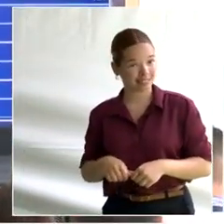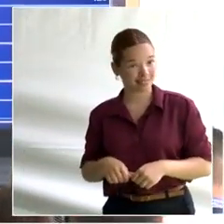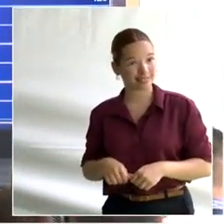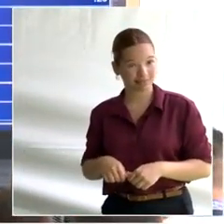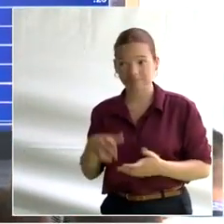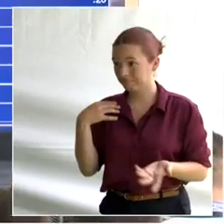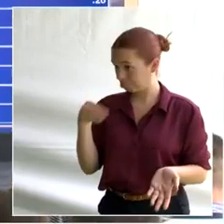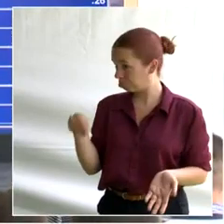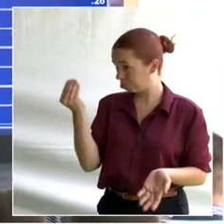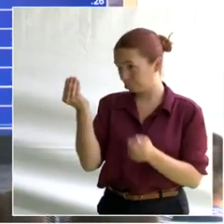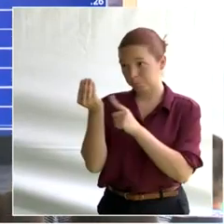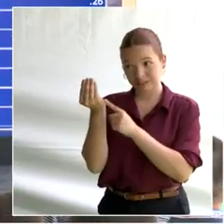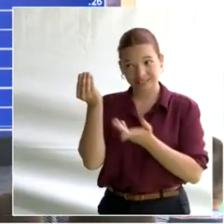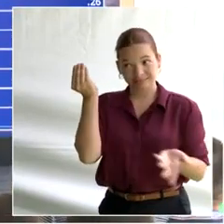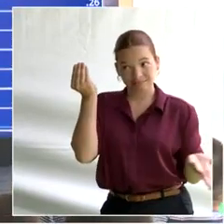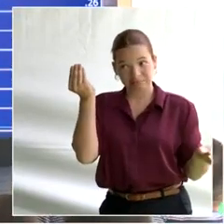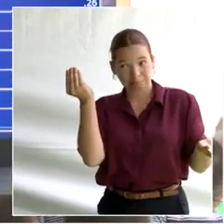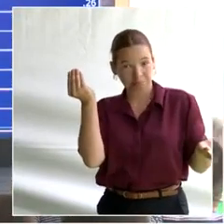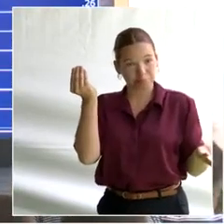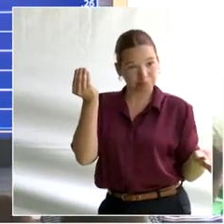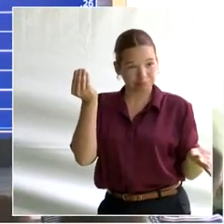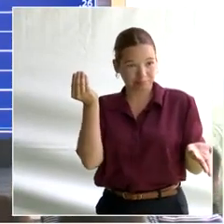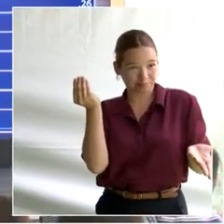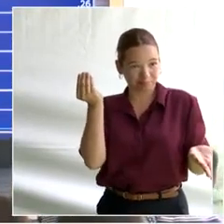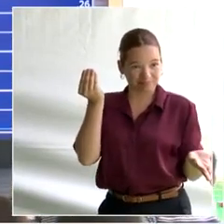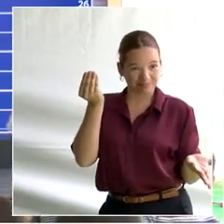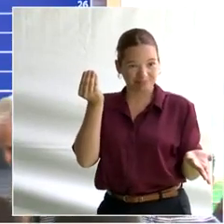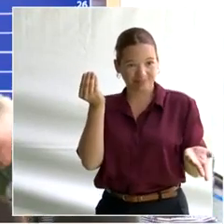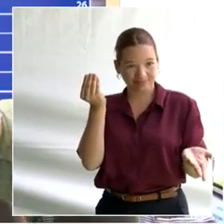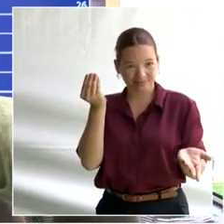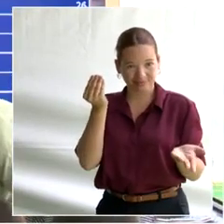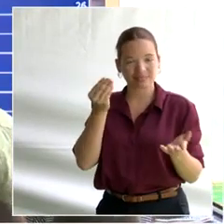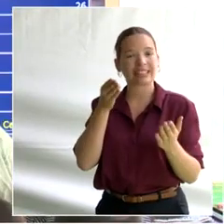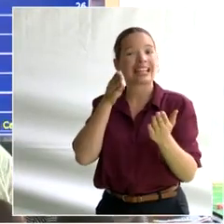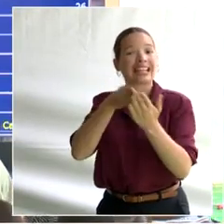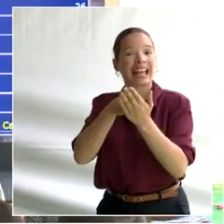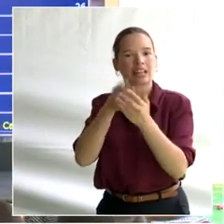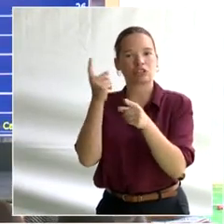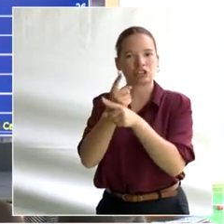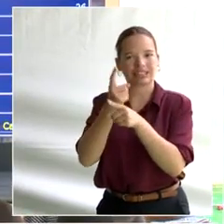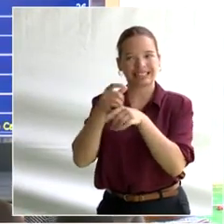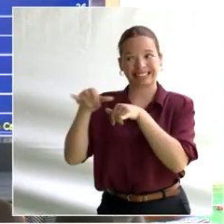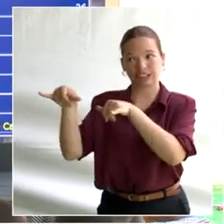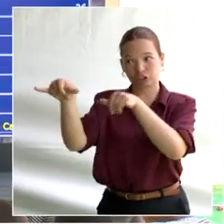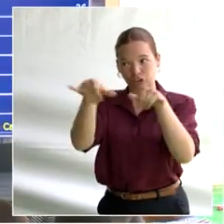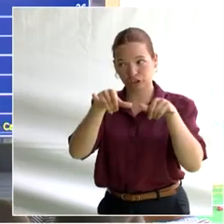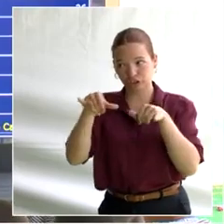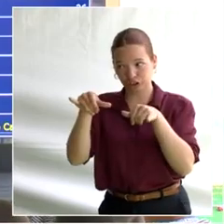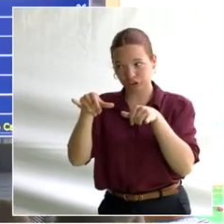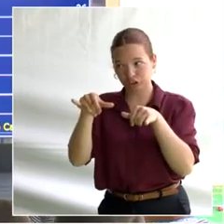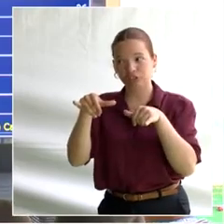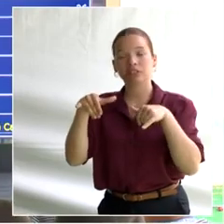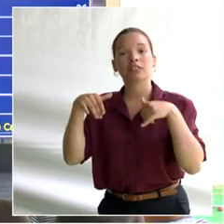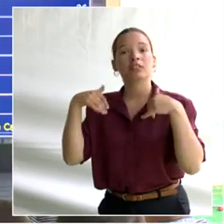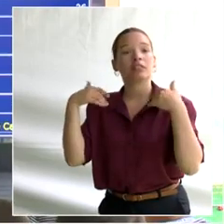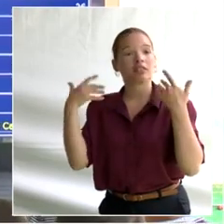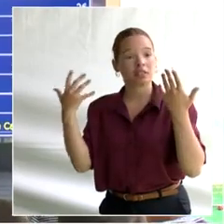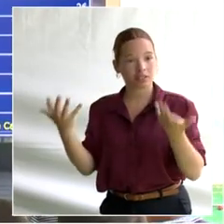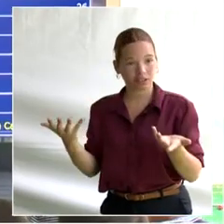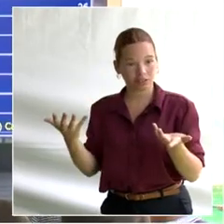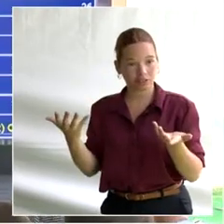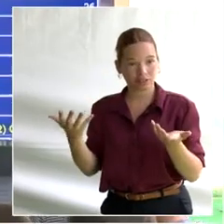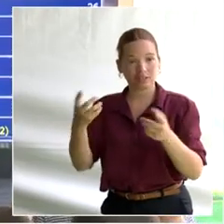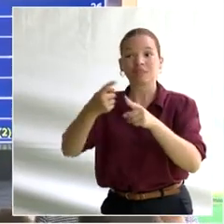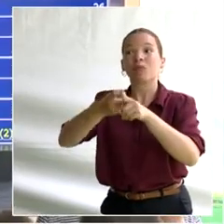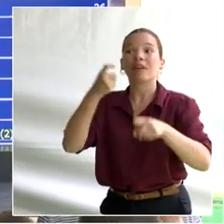All right, so standard. This is seat number 2. This is Caroline Garcia from France, and